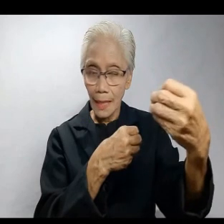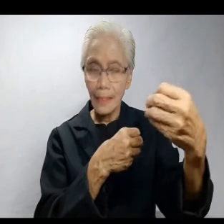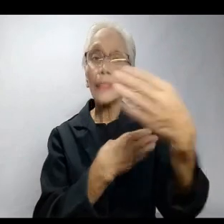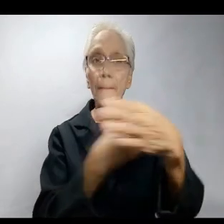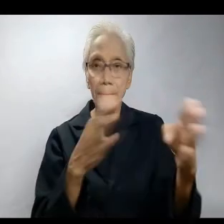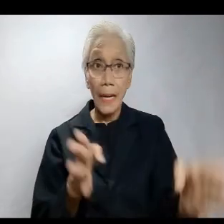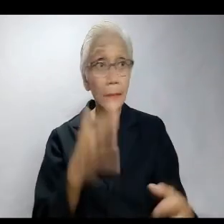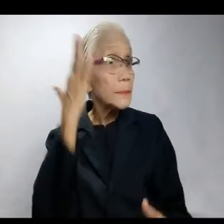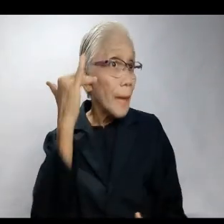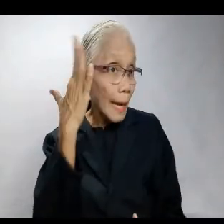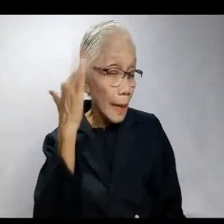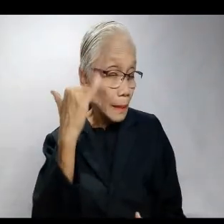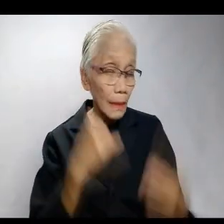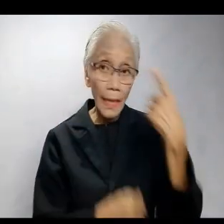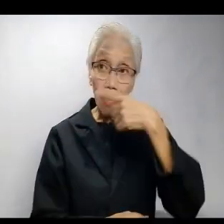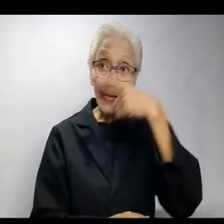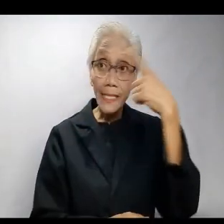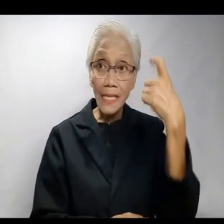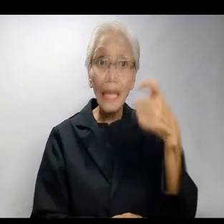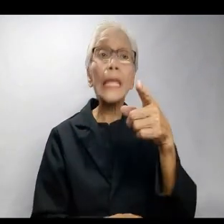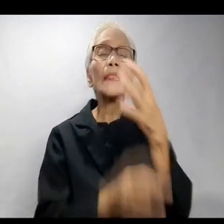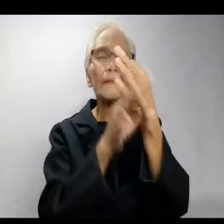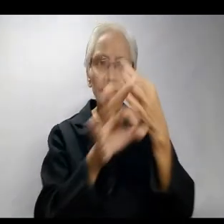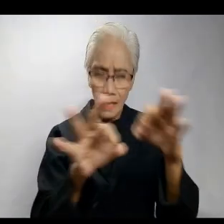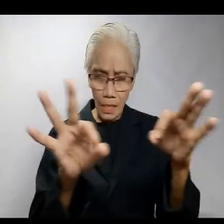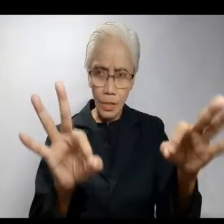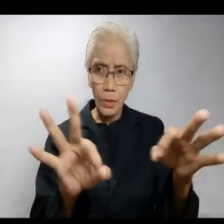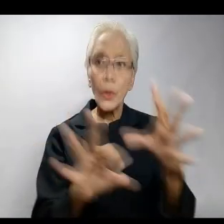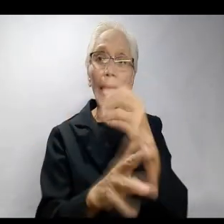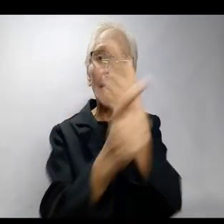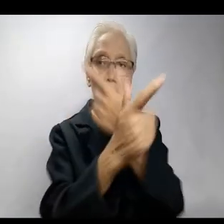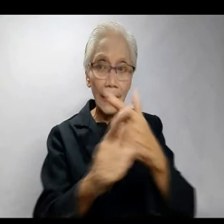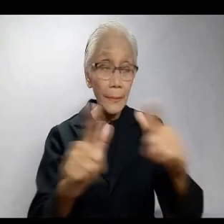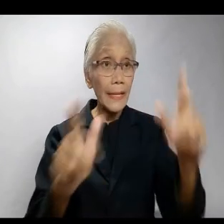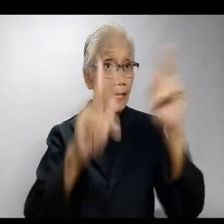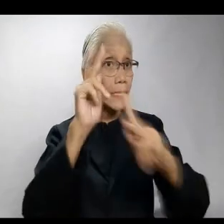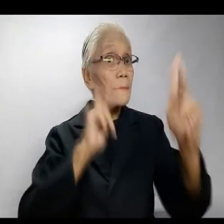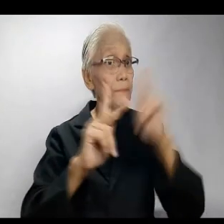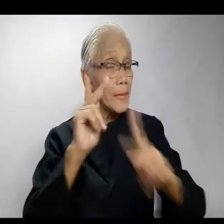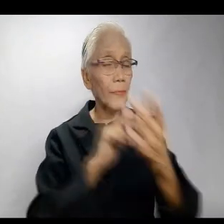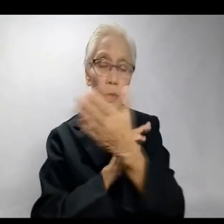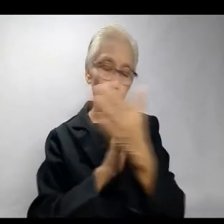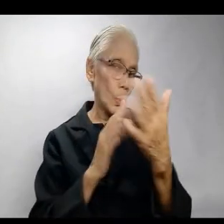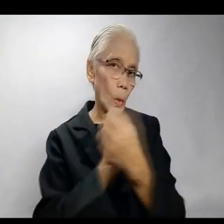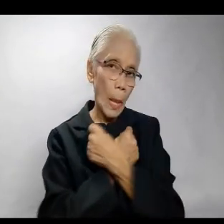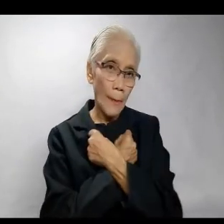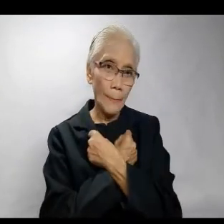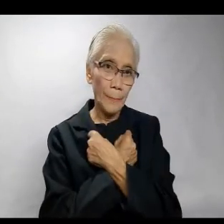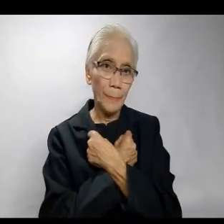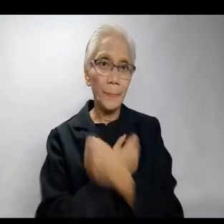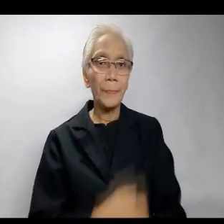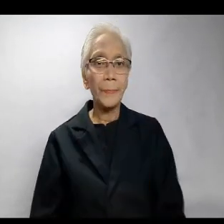and think outside the box. Why? Because it frees you and it liberates